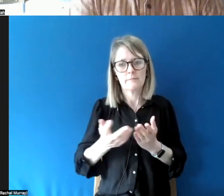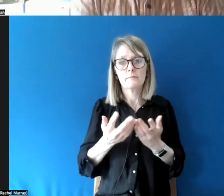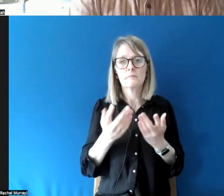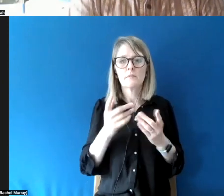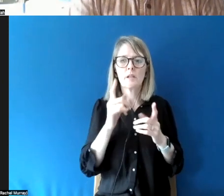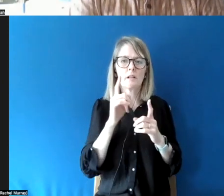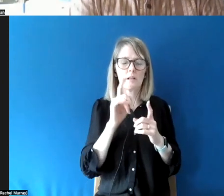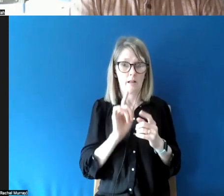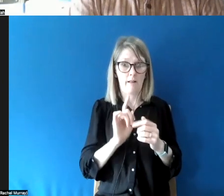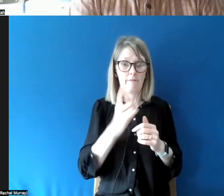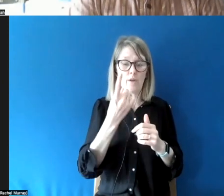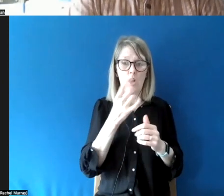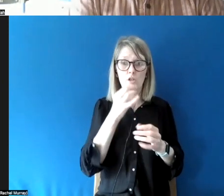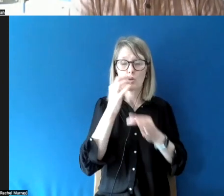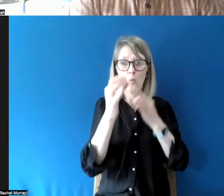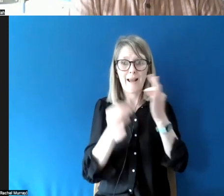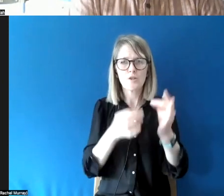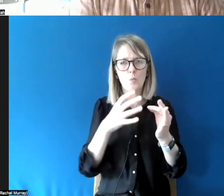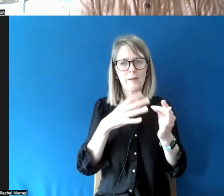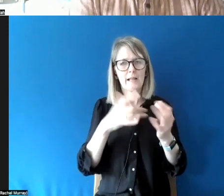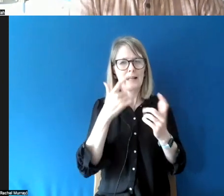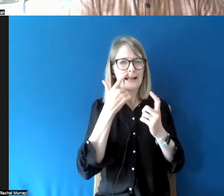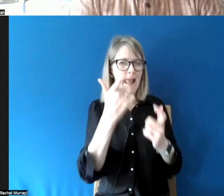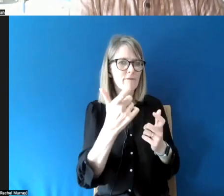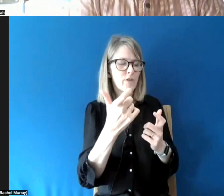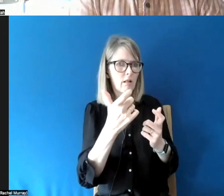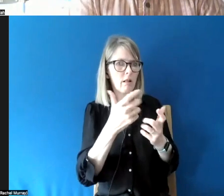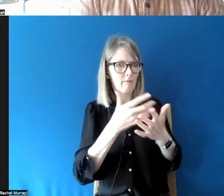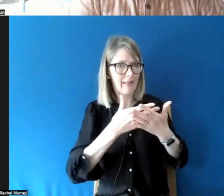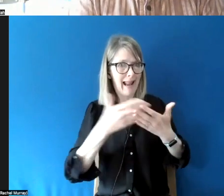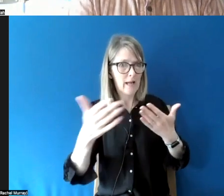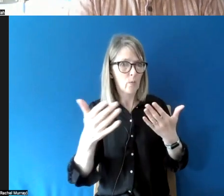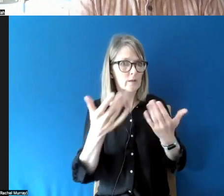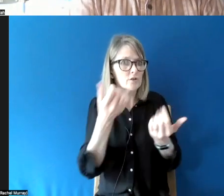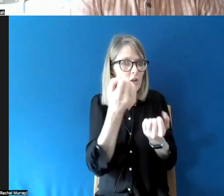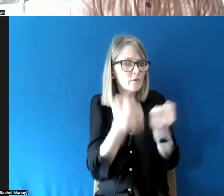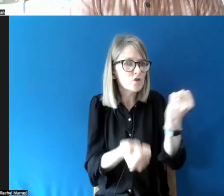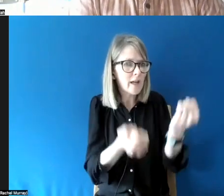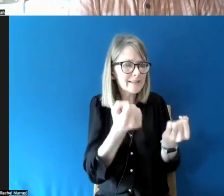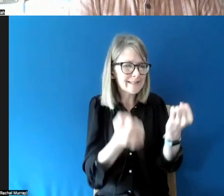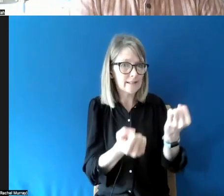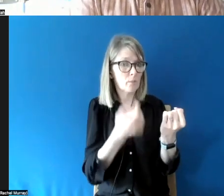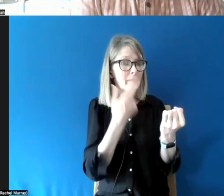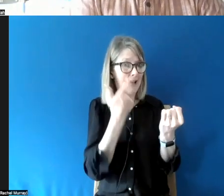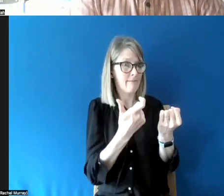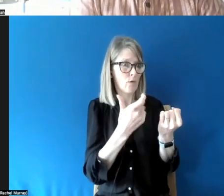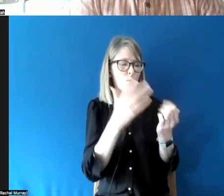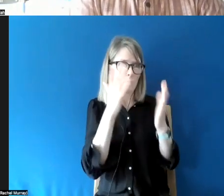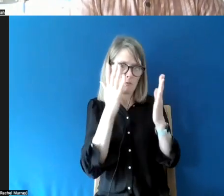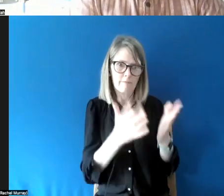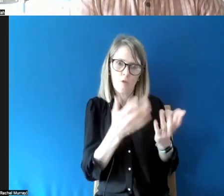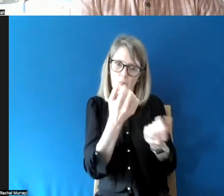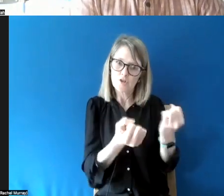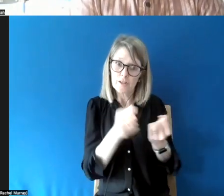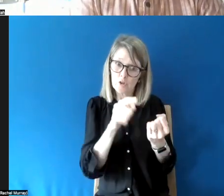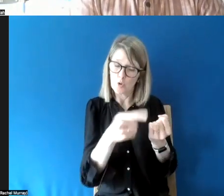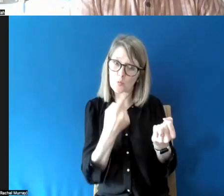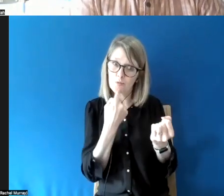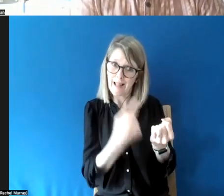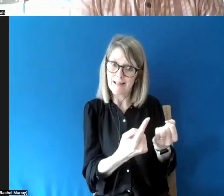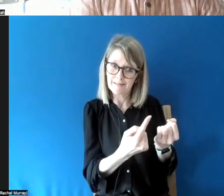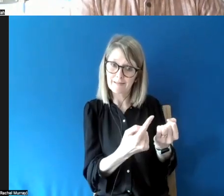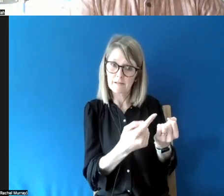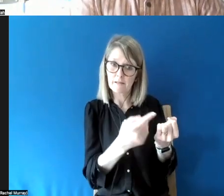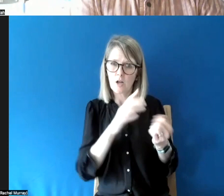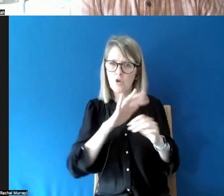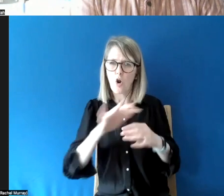to take care with our language of justice to be the justice that you articulated and not the justice that I